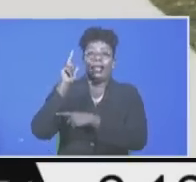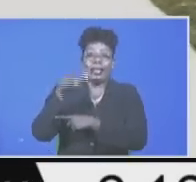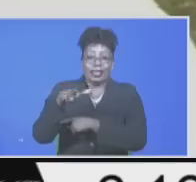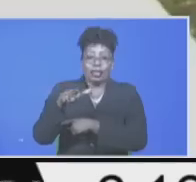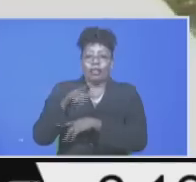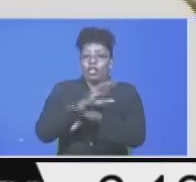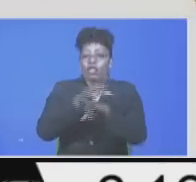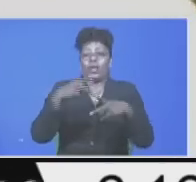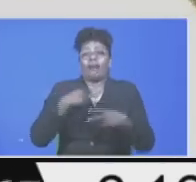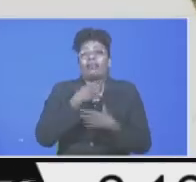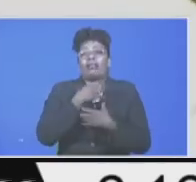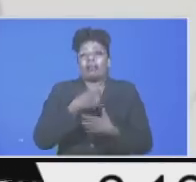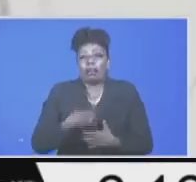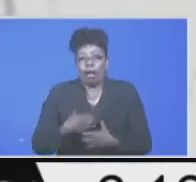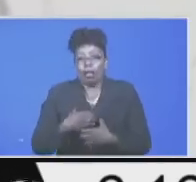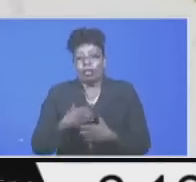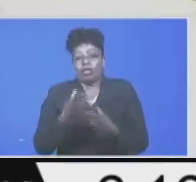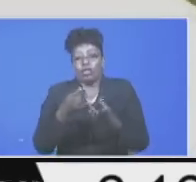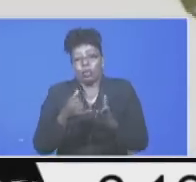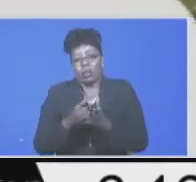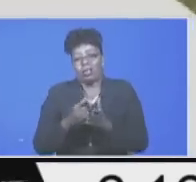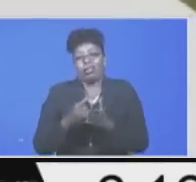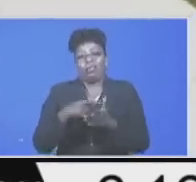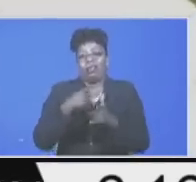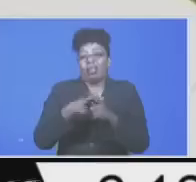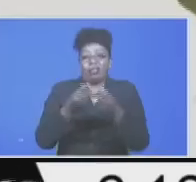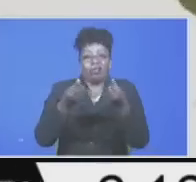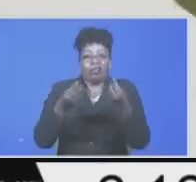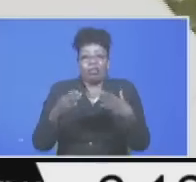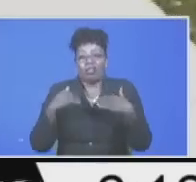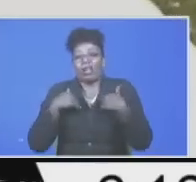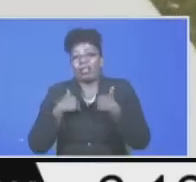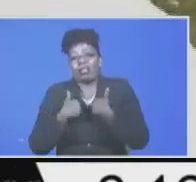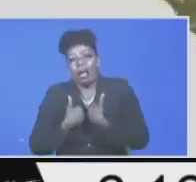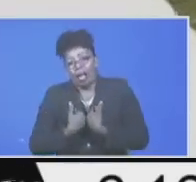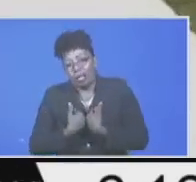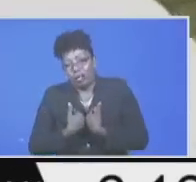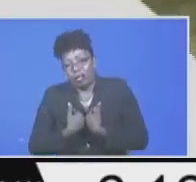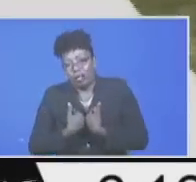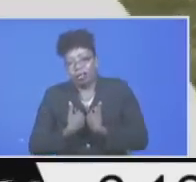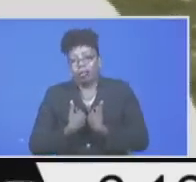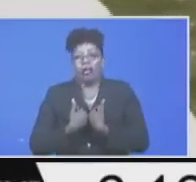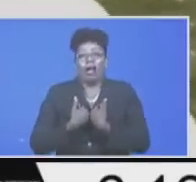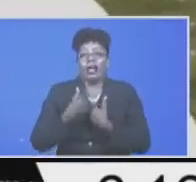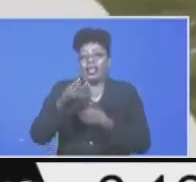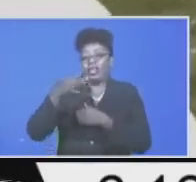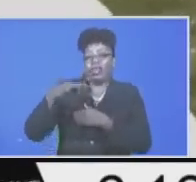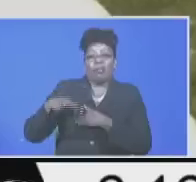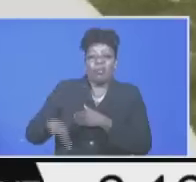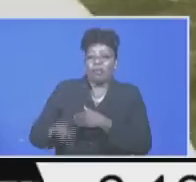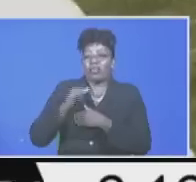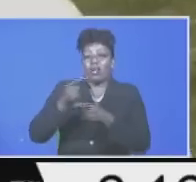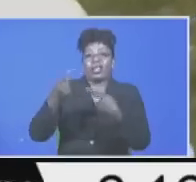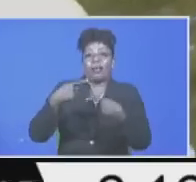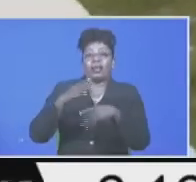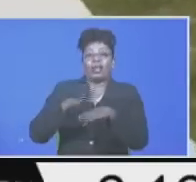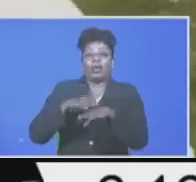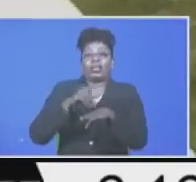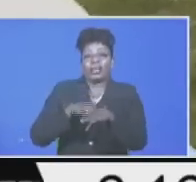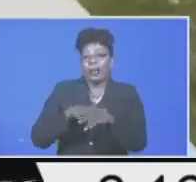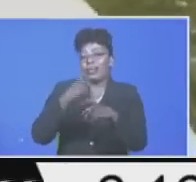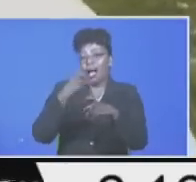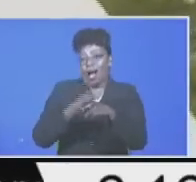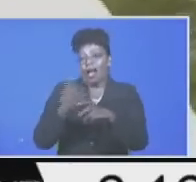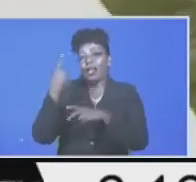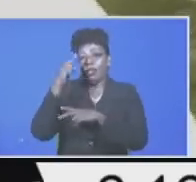you don't have a passion, you would probably get dissolved, or they start to get tired, and you know the profit ain't coming in on time, and it's harder